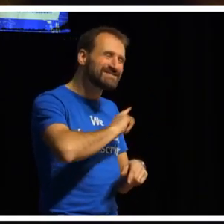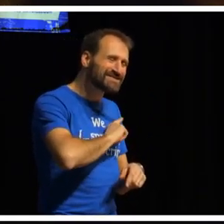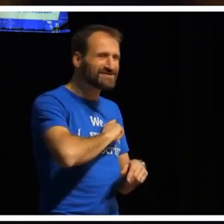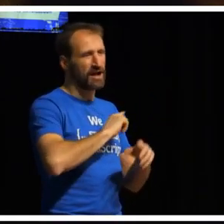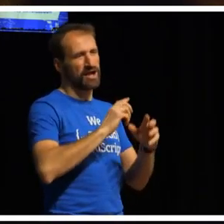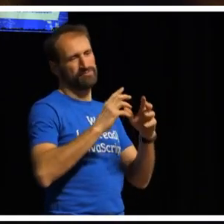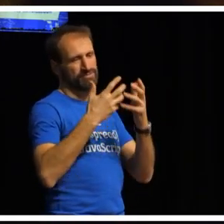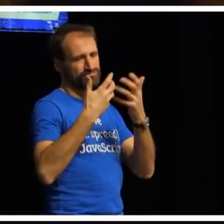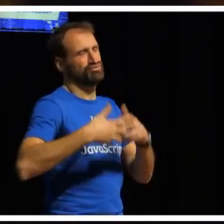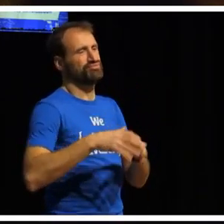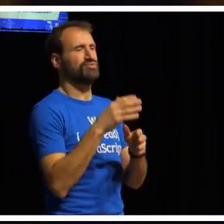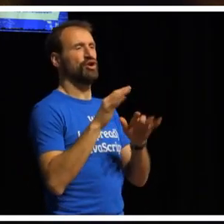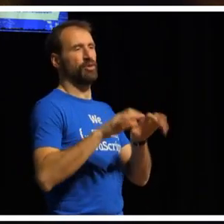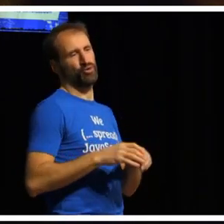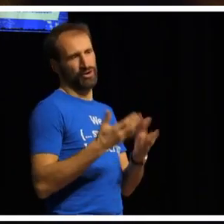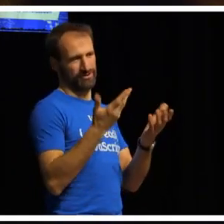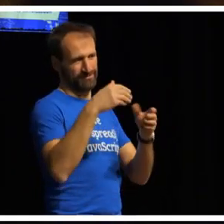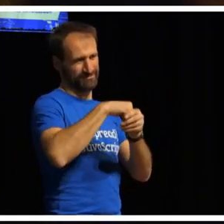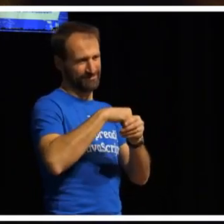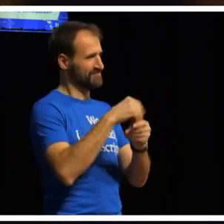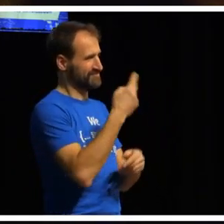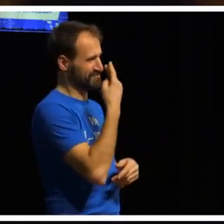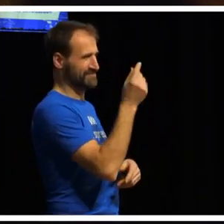know, that little chip that's up there,